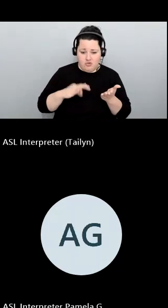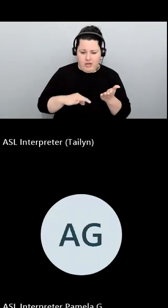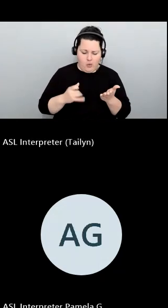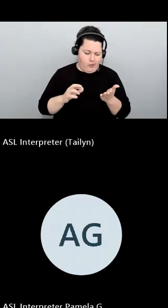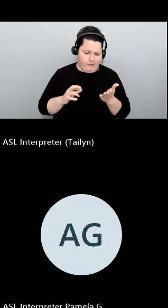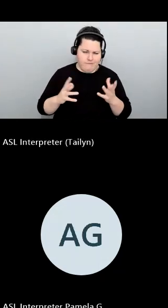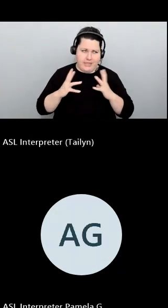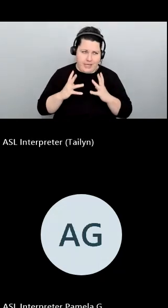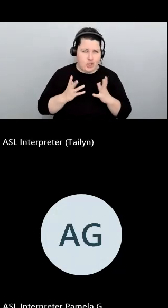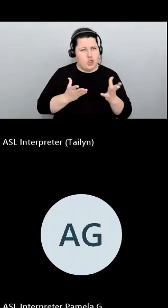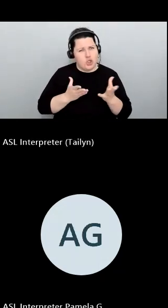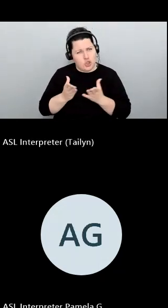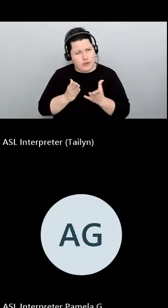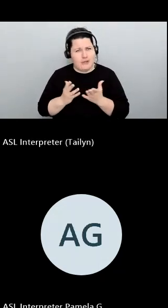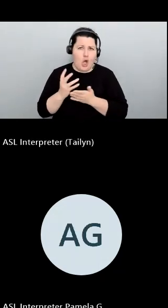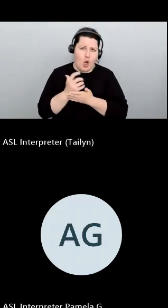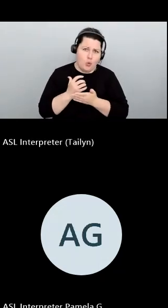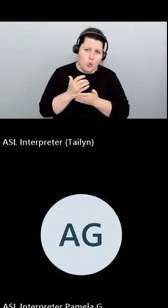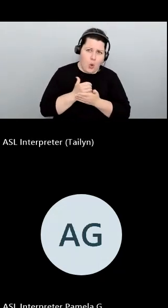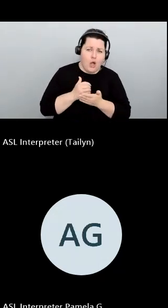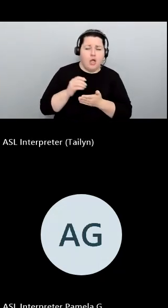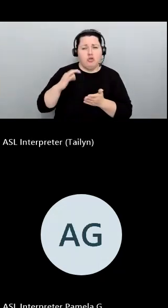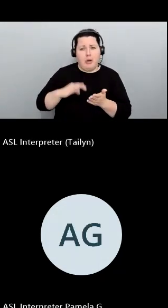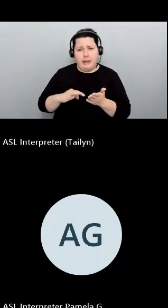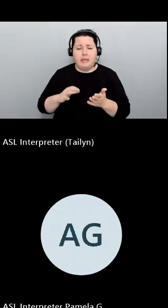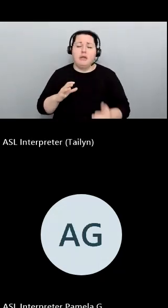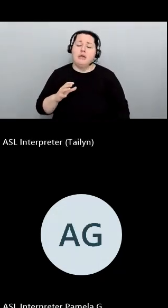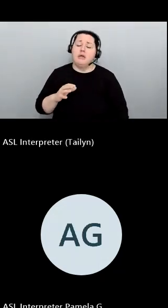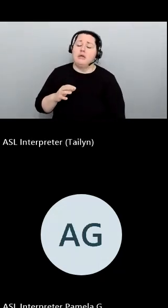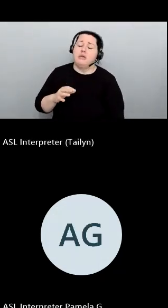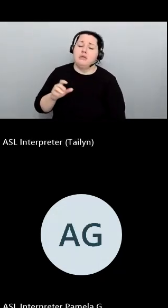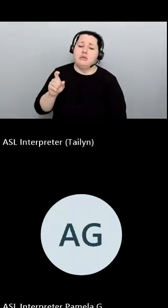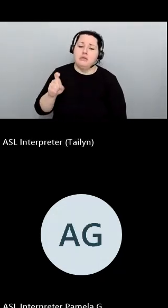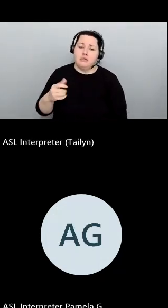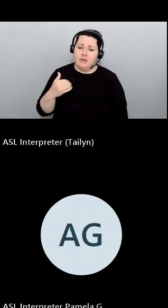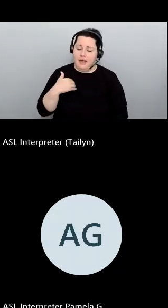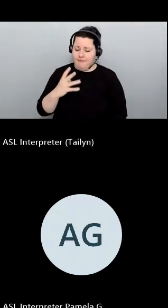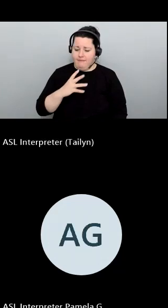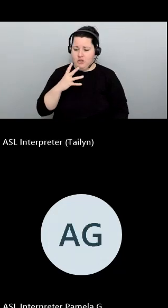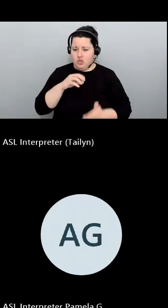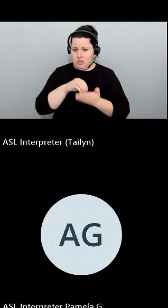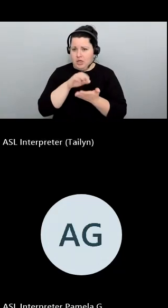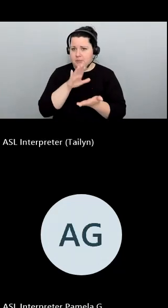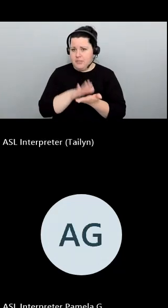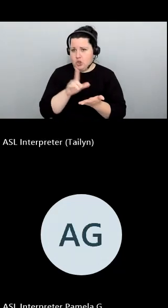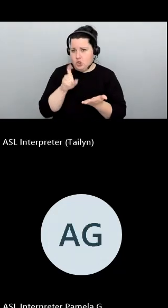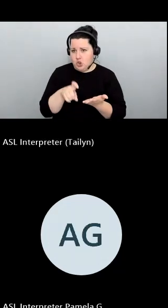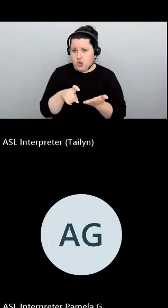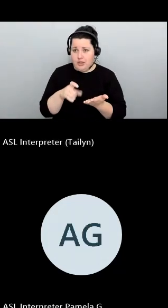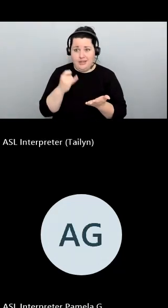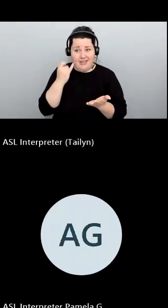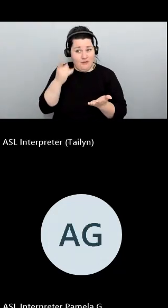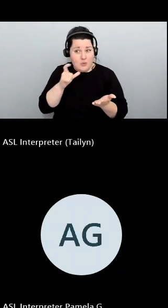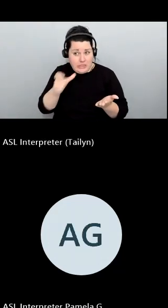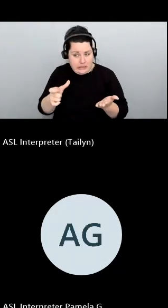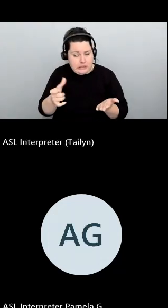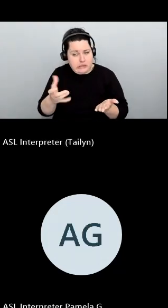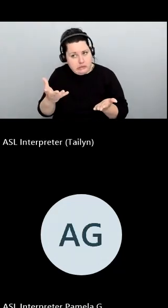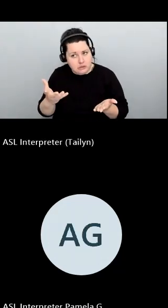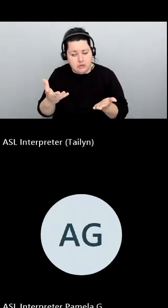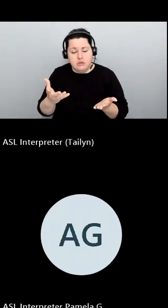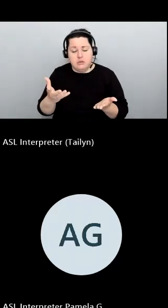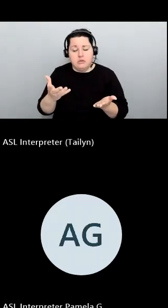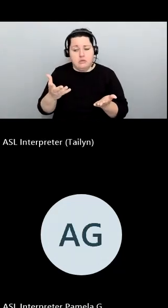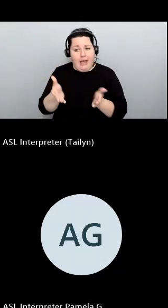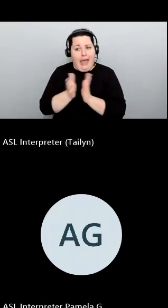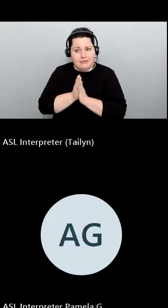service accrual credit. You should get like official documentation. If you didn't get that, you should